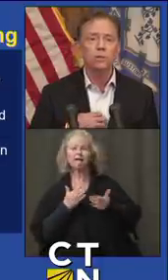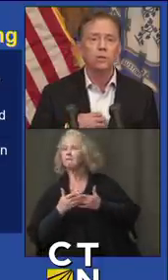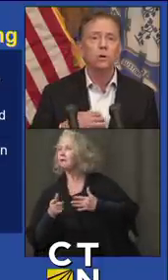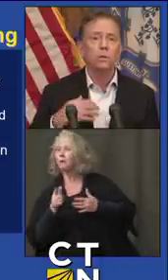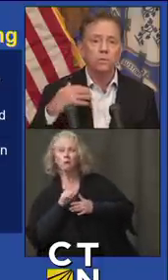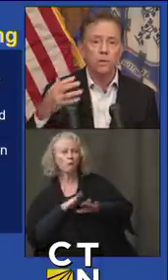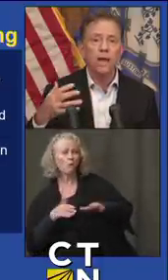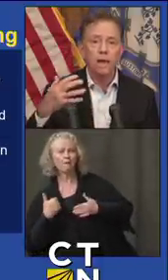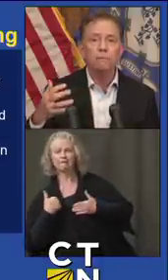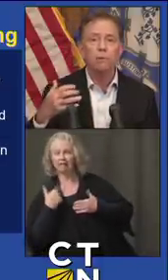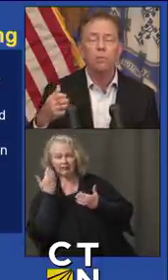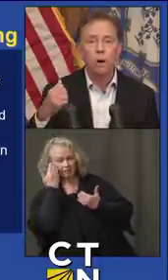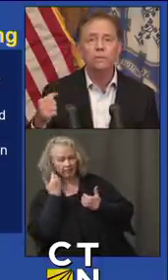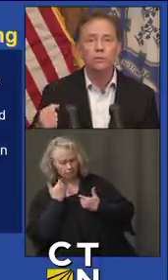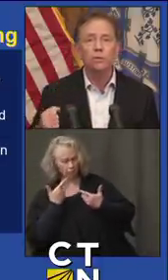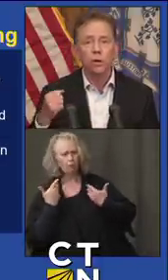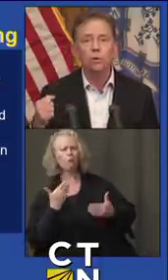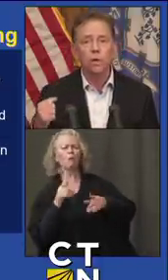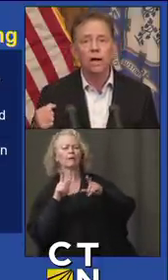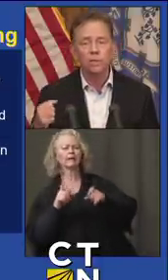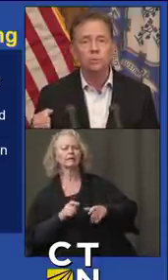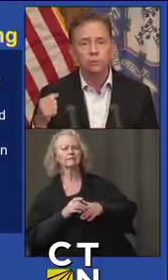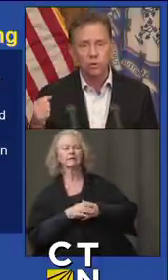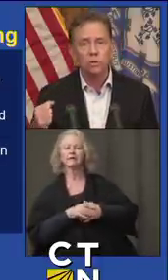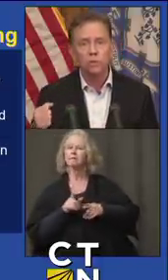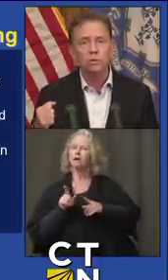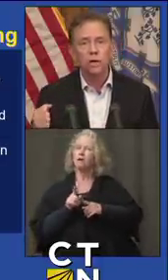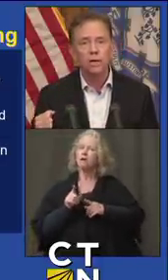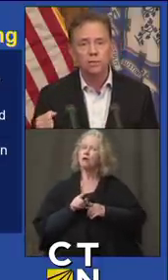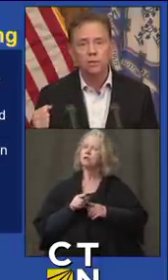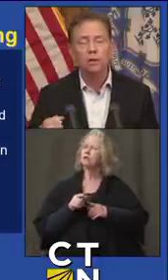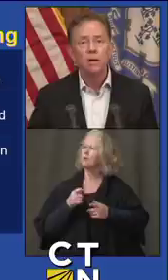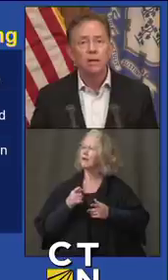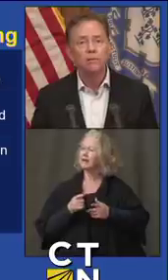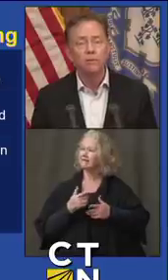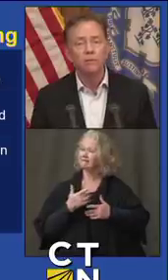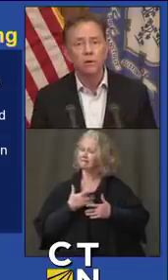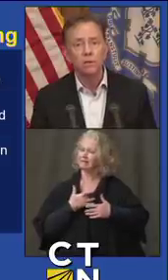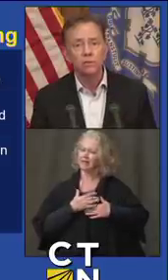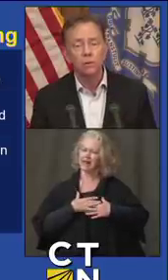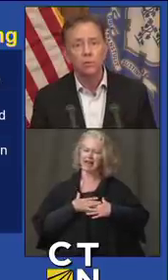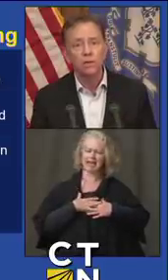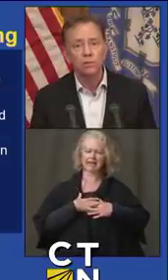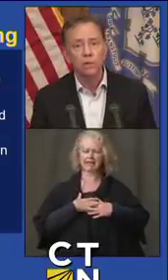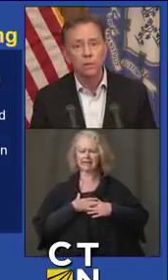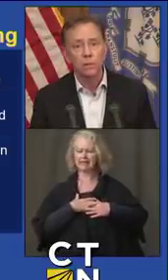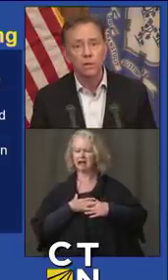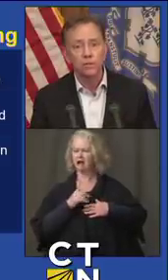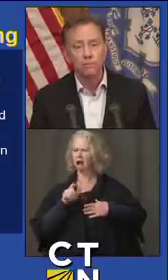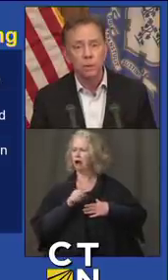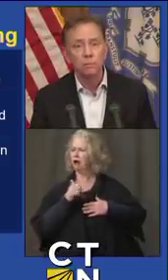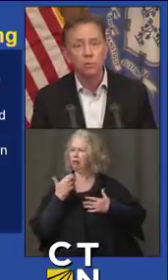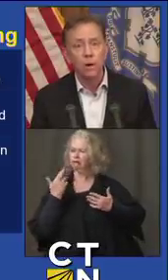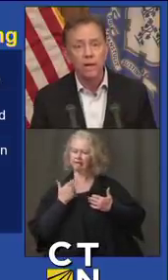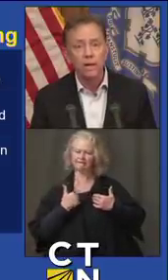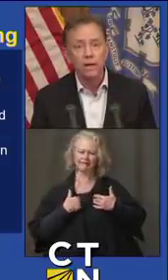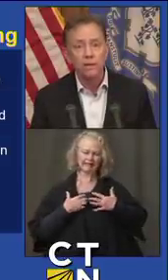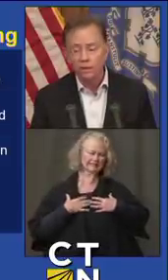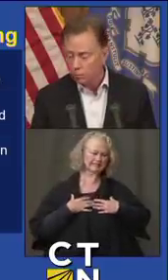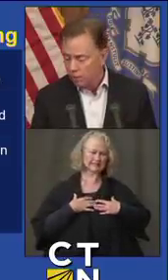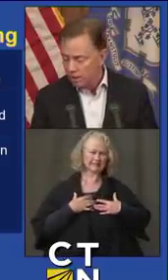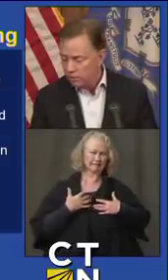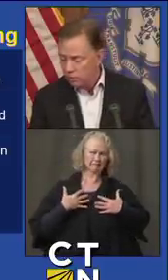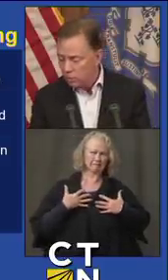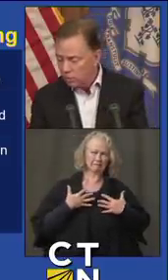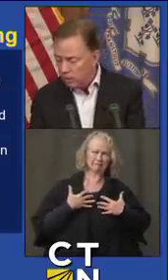want you to know that we want you to go to the hospital, talk to your doctor if you feel at some risk there, because people are waiting, and I